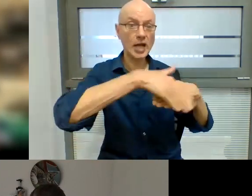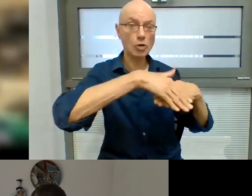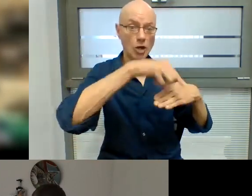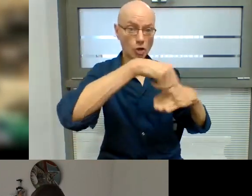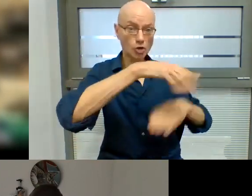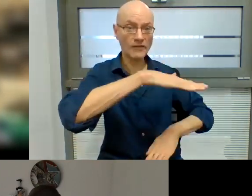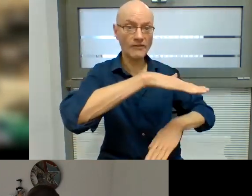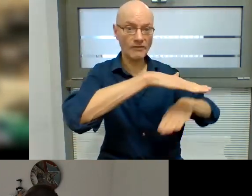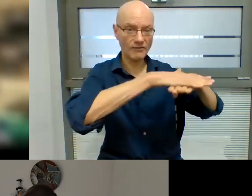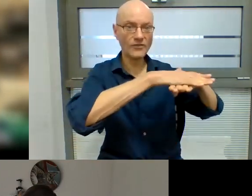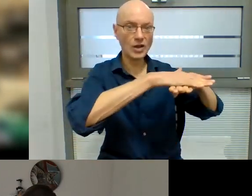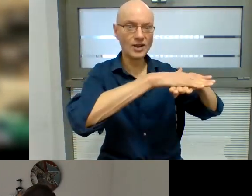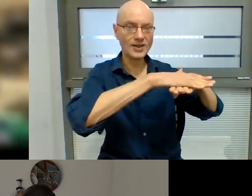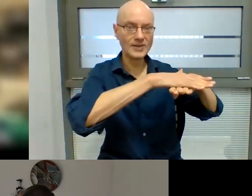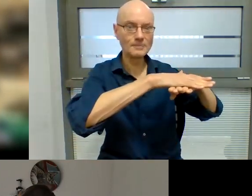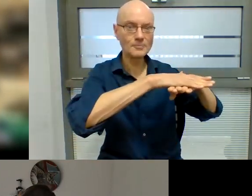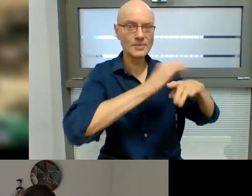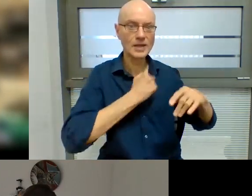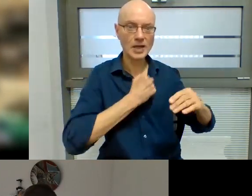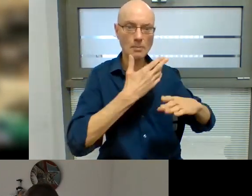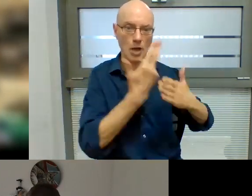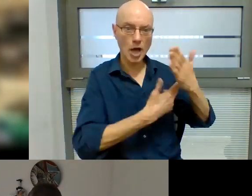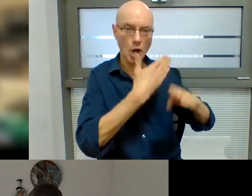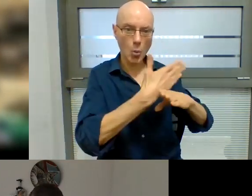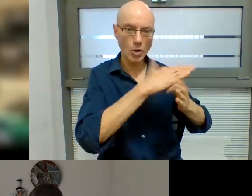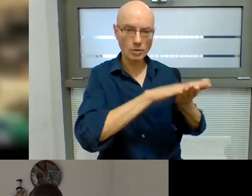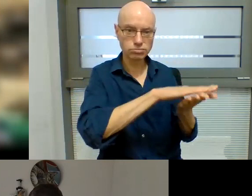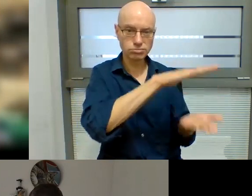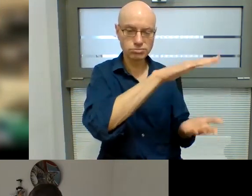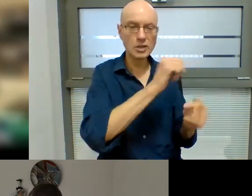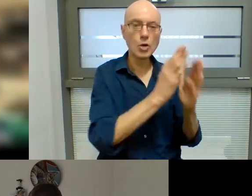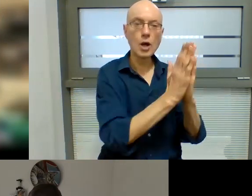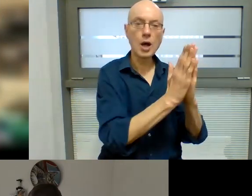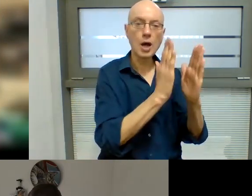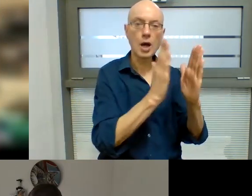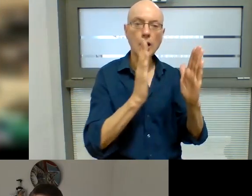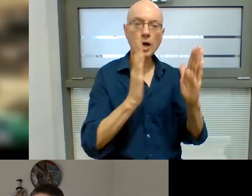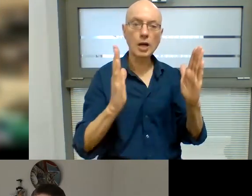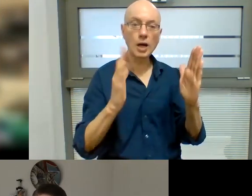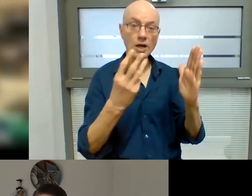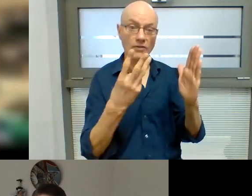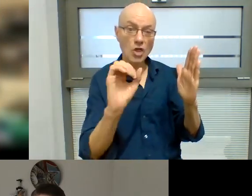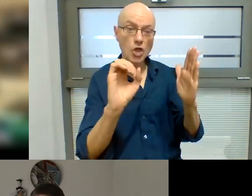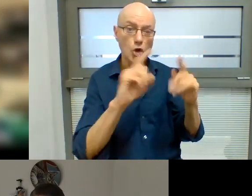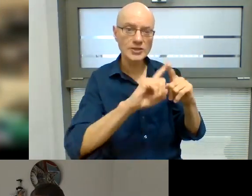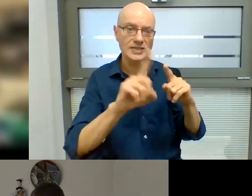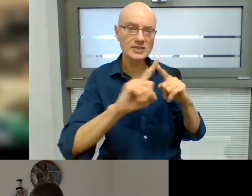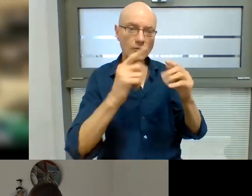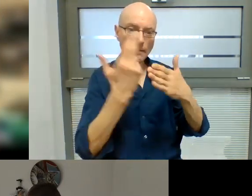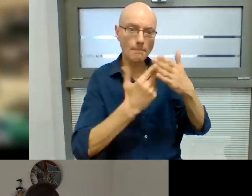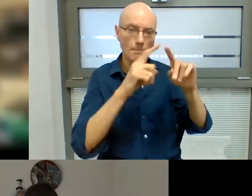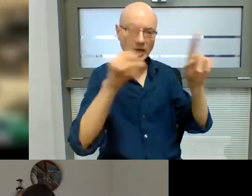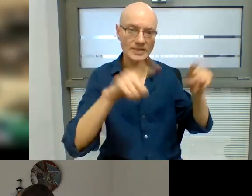full, and having given the archive over 30 pieces was such